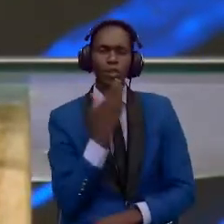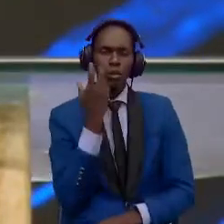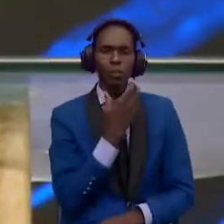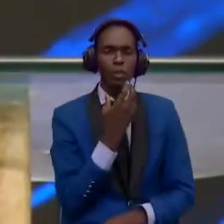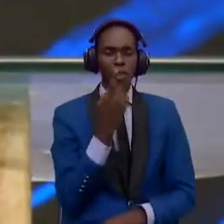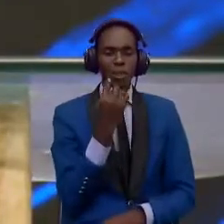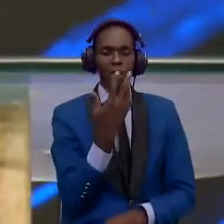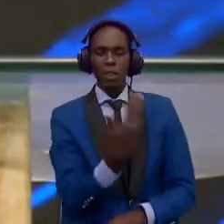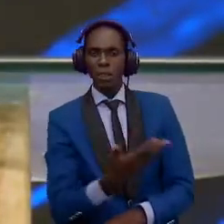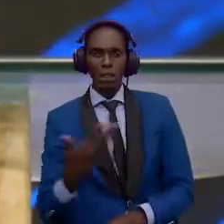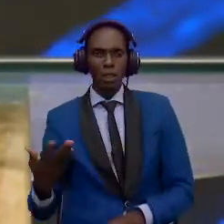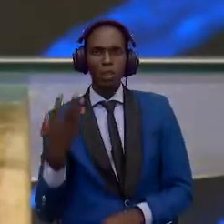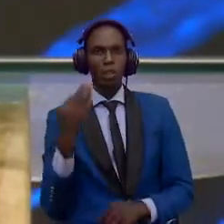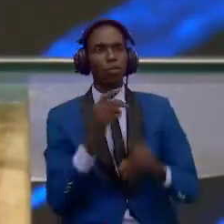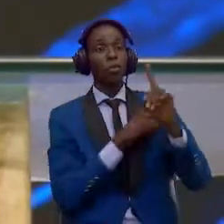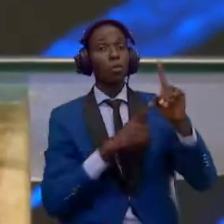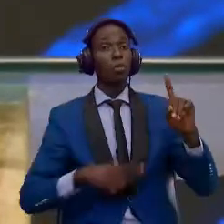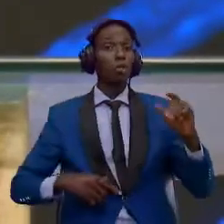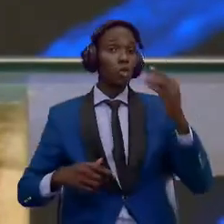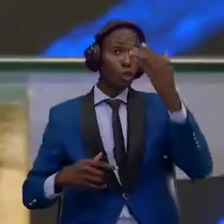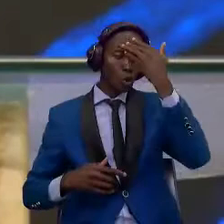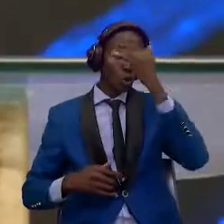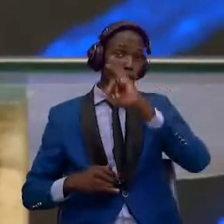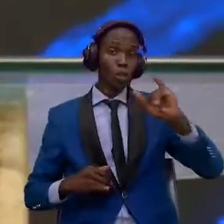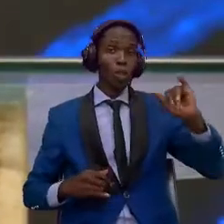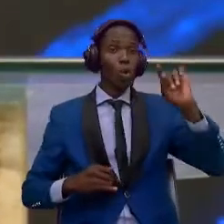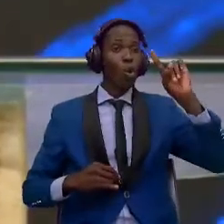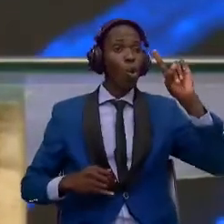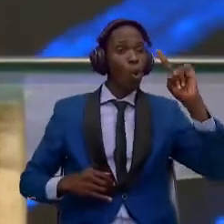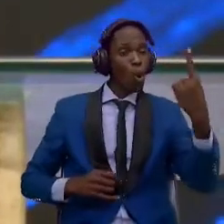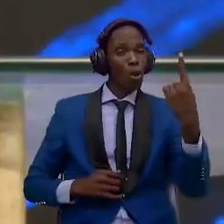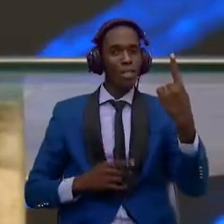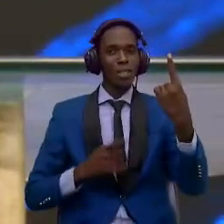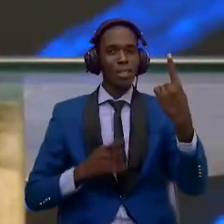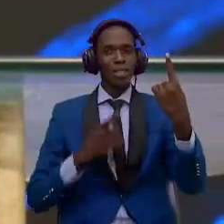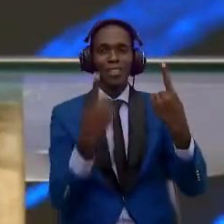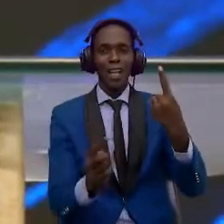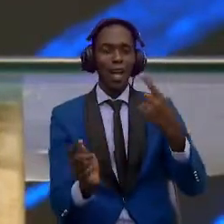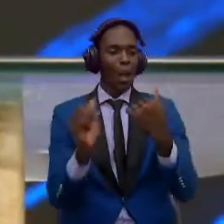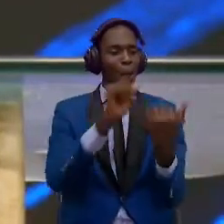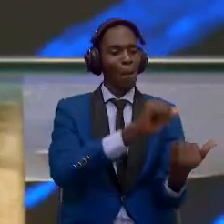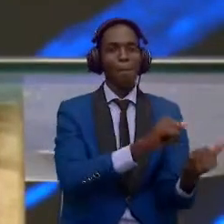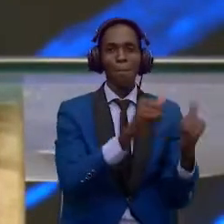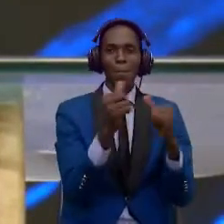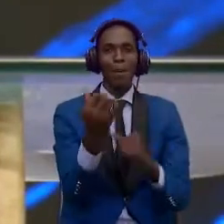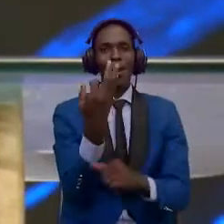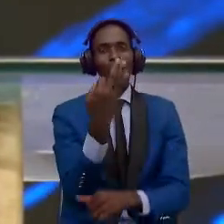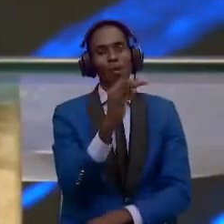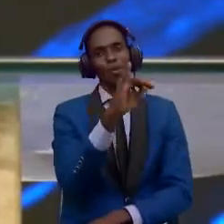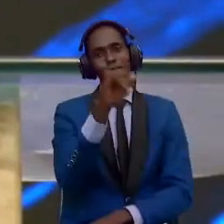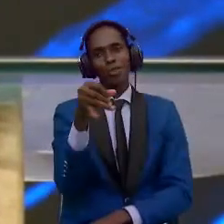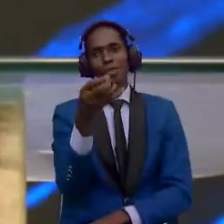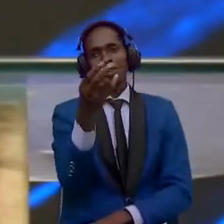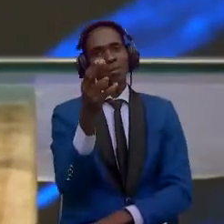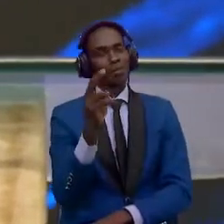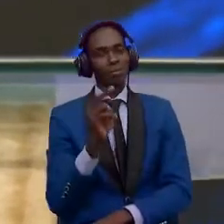the Lord, knowing only the baptism of John. Look at